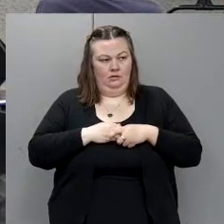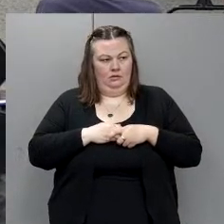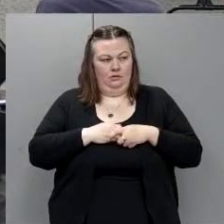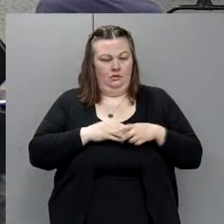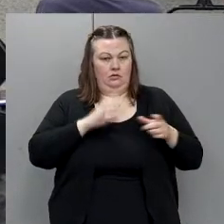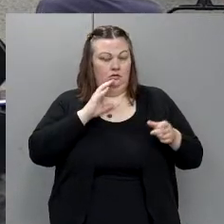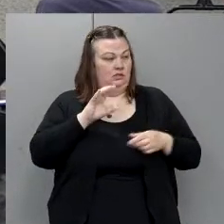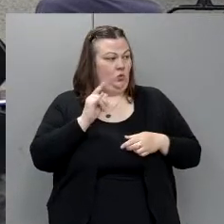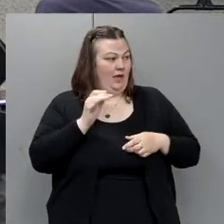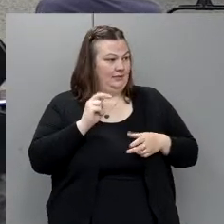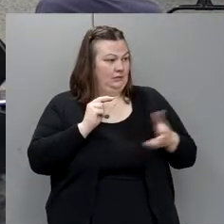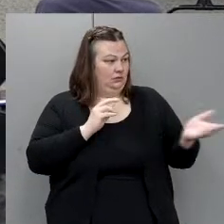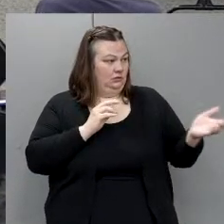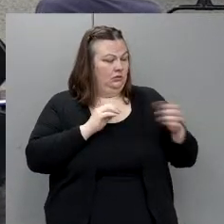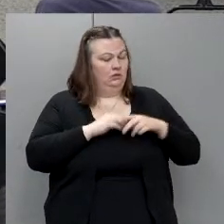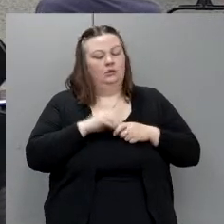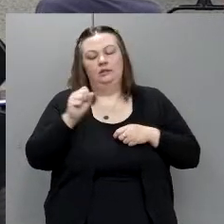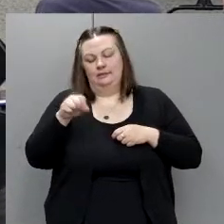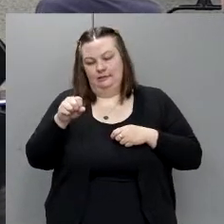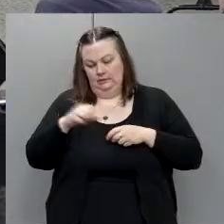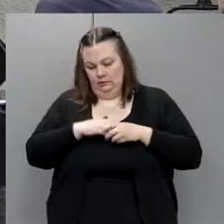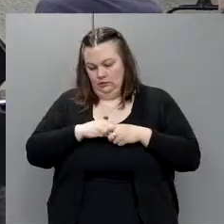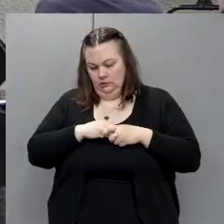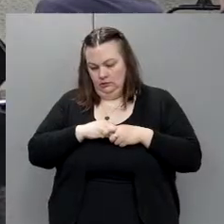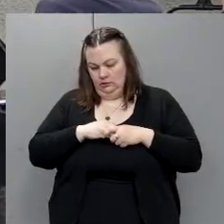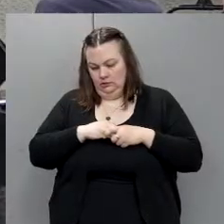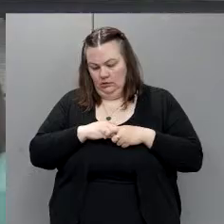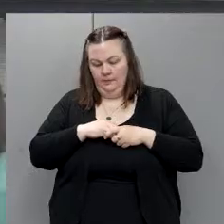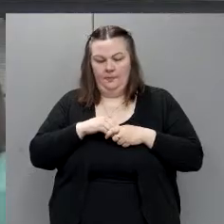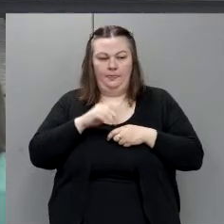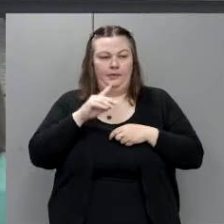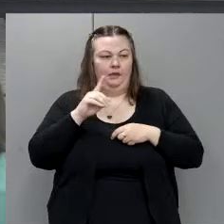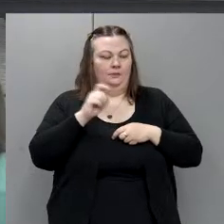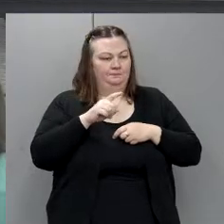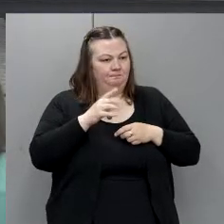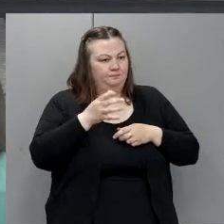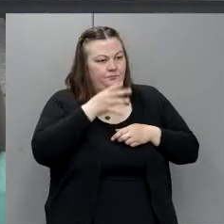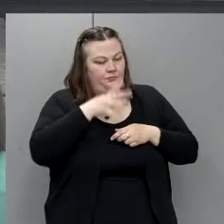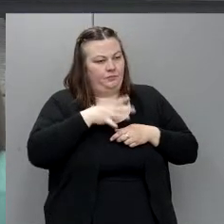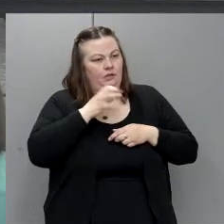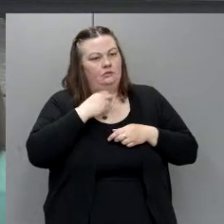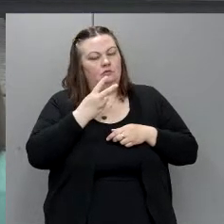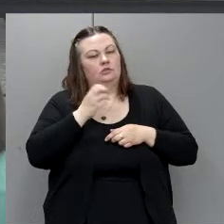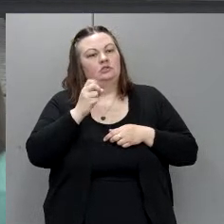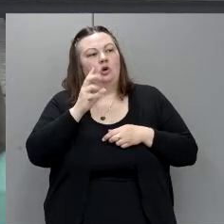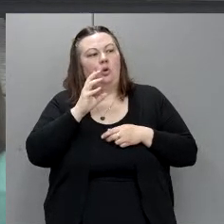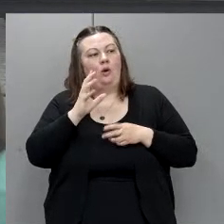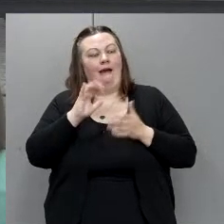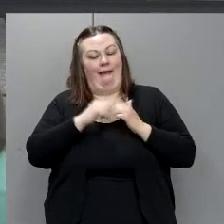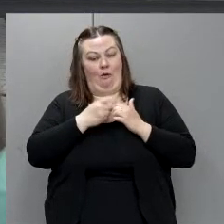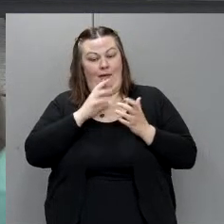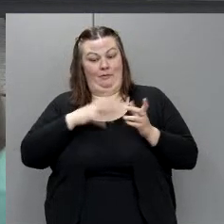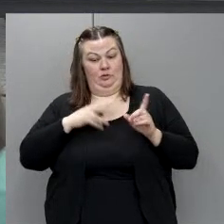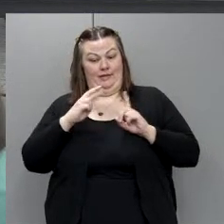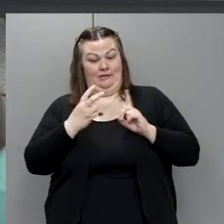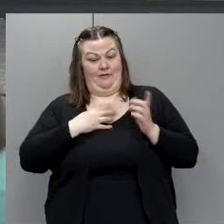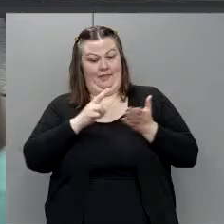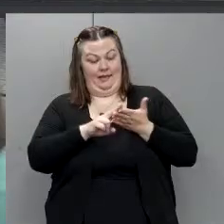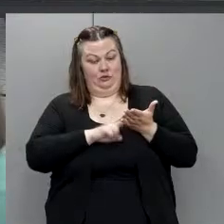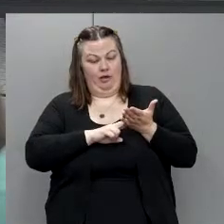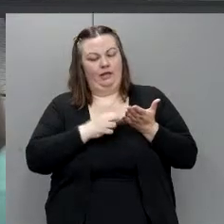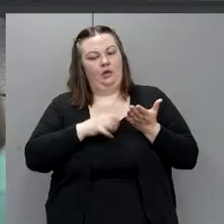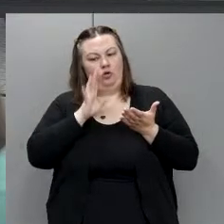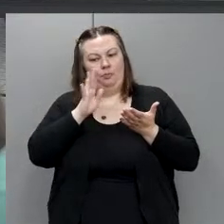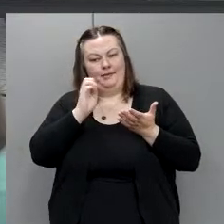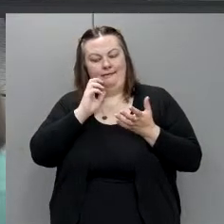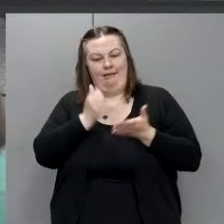Chairman Swanson. Yes. The way I've been looking at the contract is that this will be